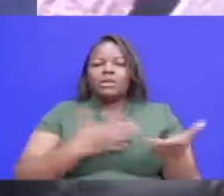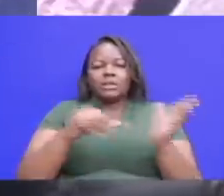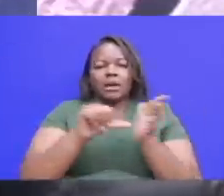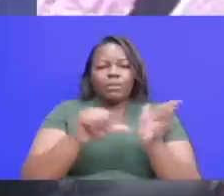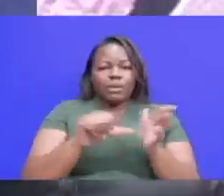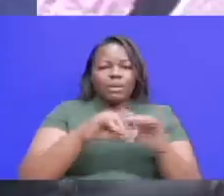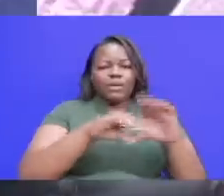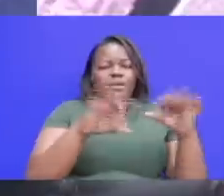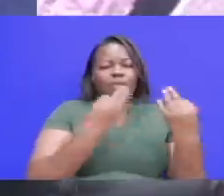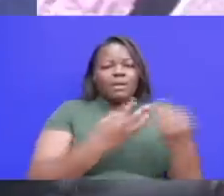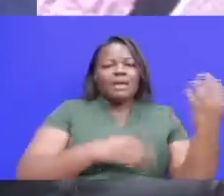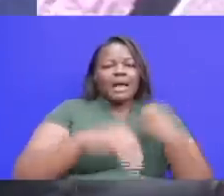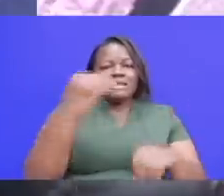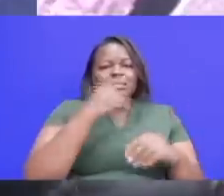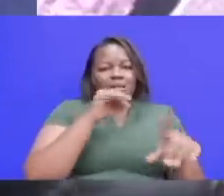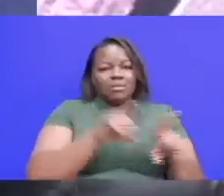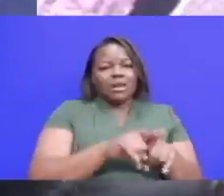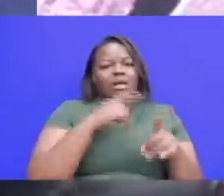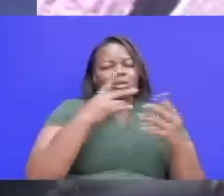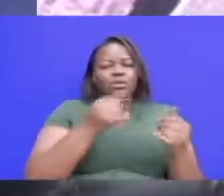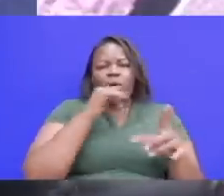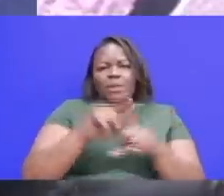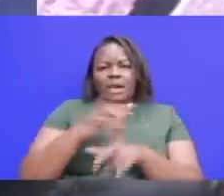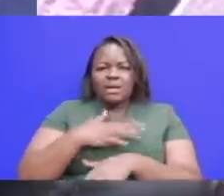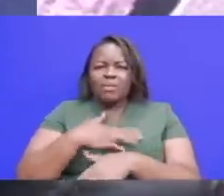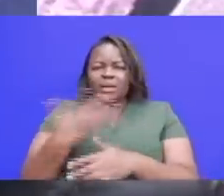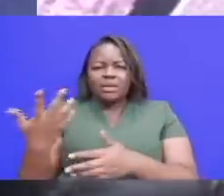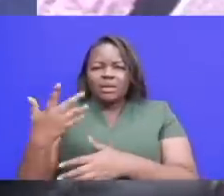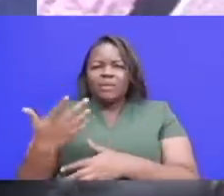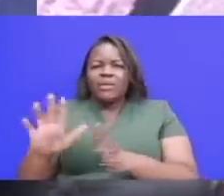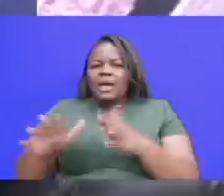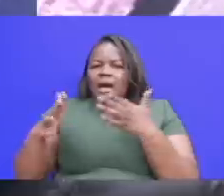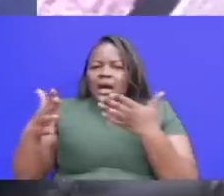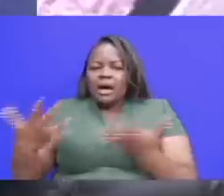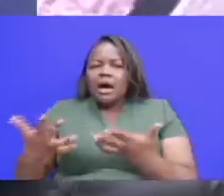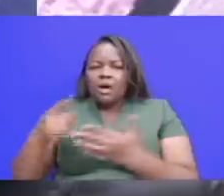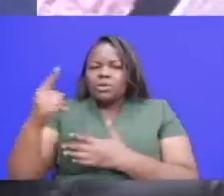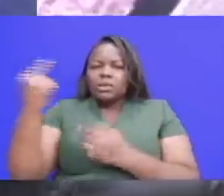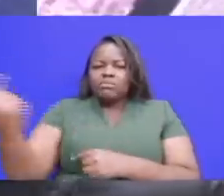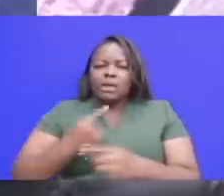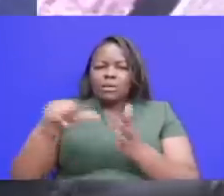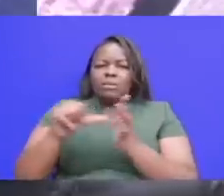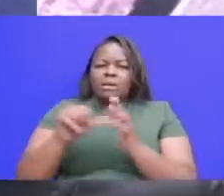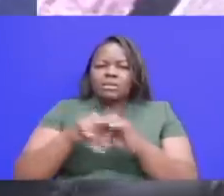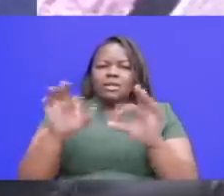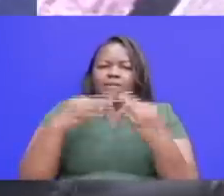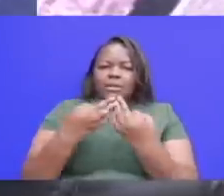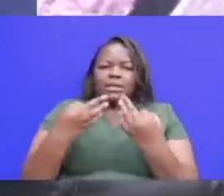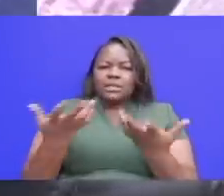troubles. They sell the brother. Mm. Brother Migoff, maybe on that. What? How is this all about bringing troubles in the family? Mm.